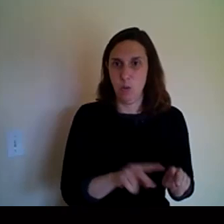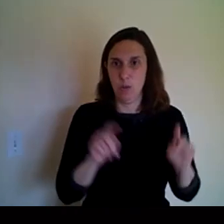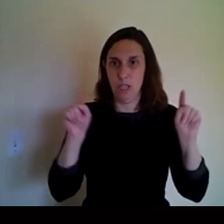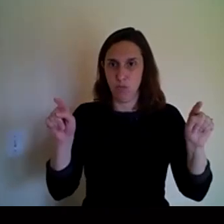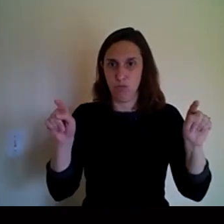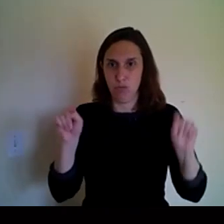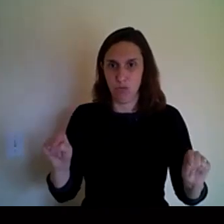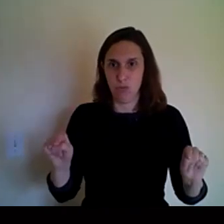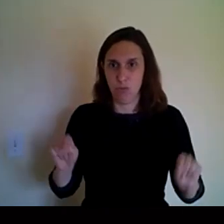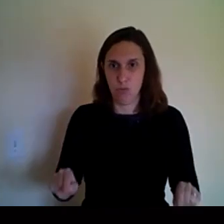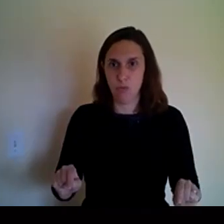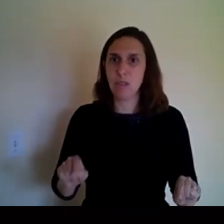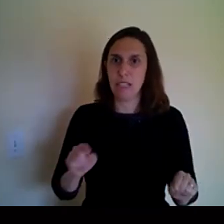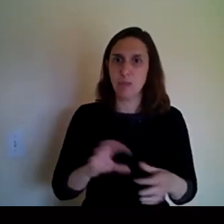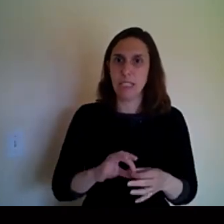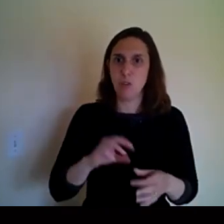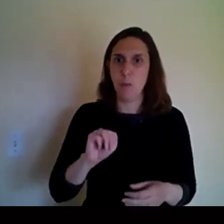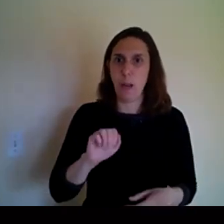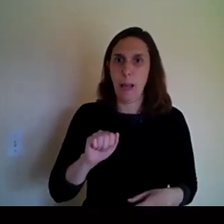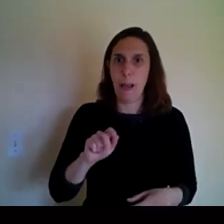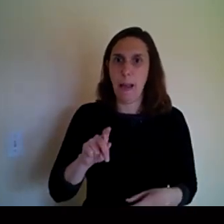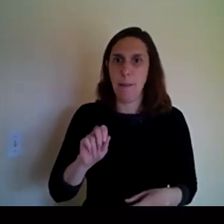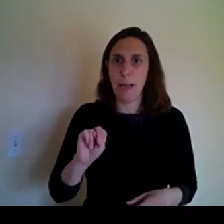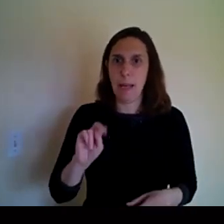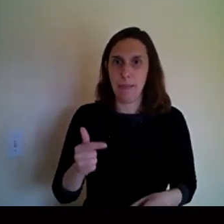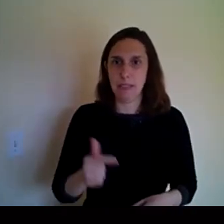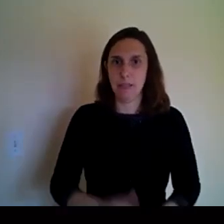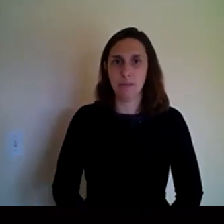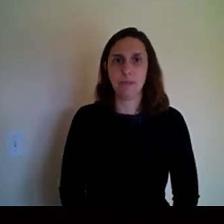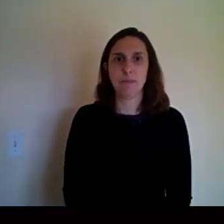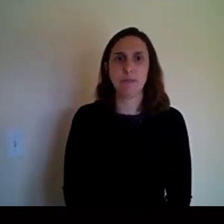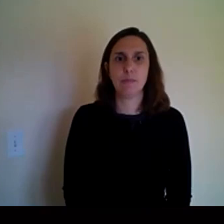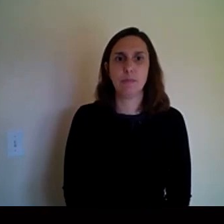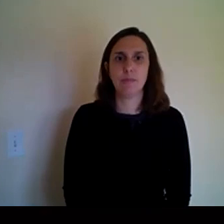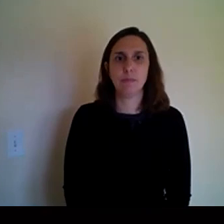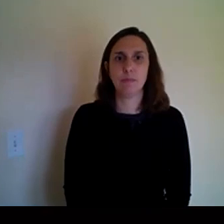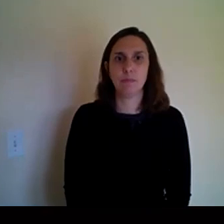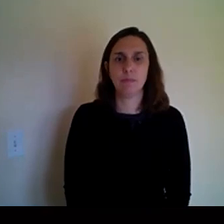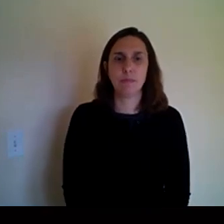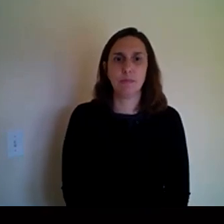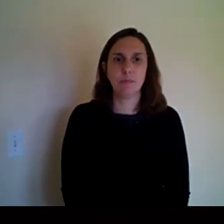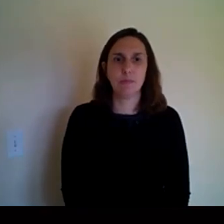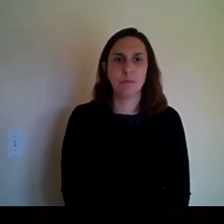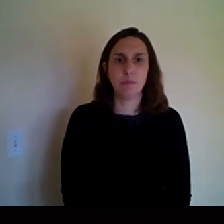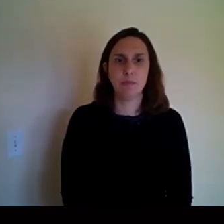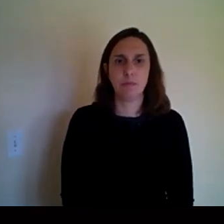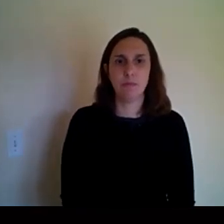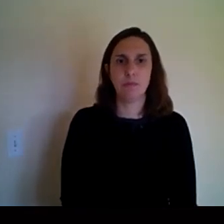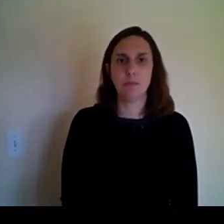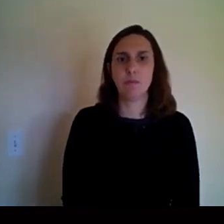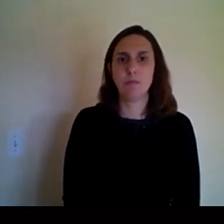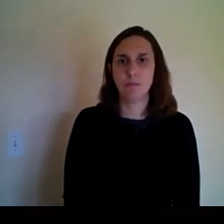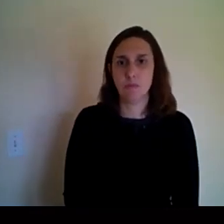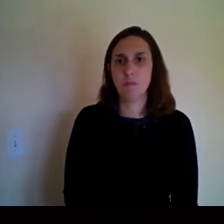And I like starting with when it breaks down, and x squared is a good example because we've been working with